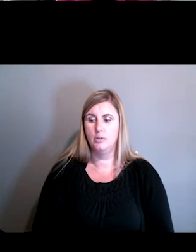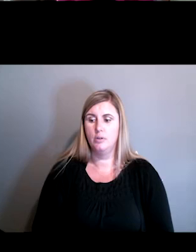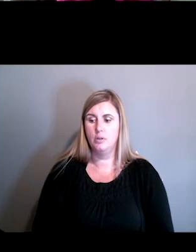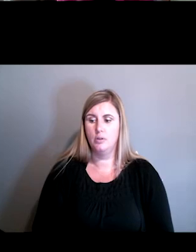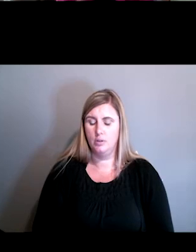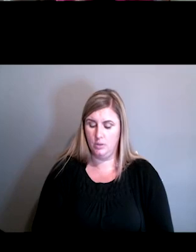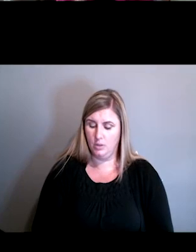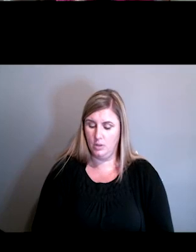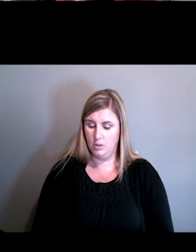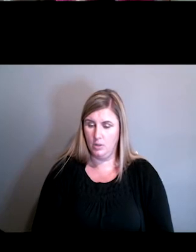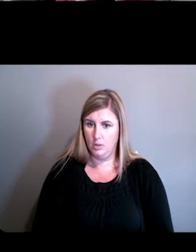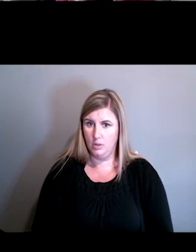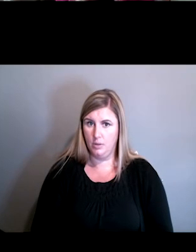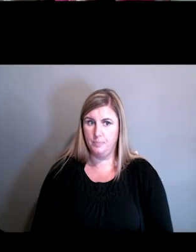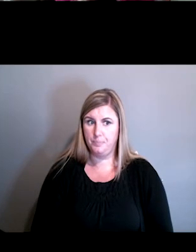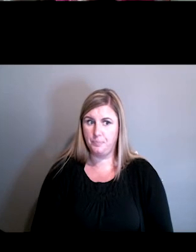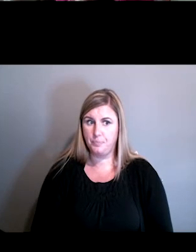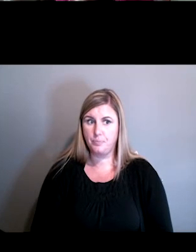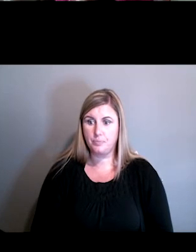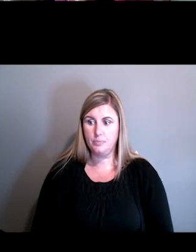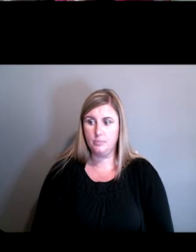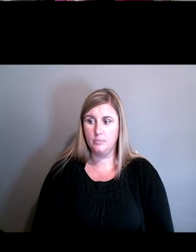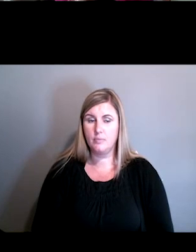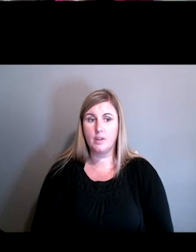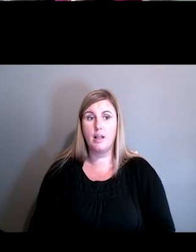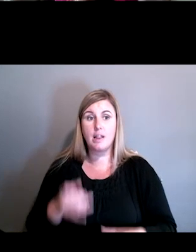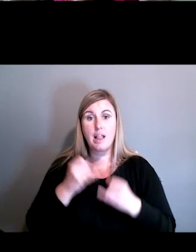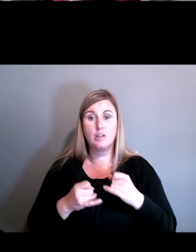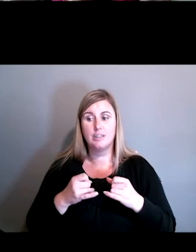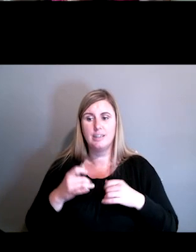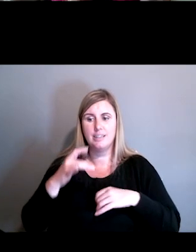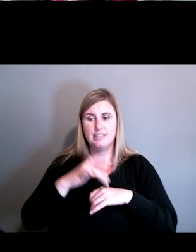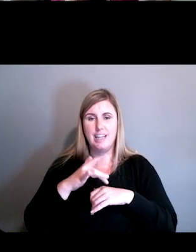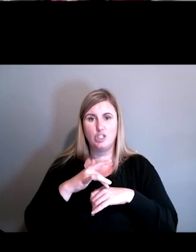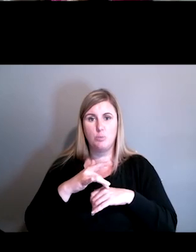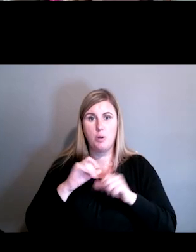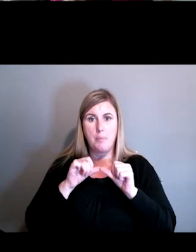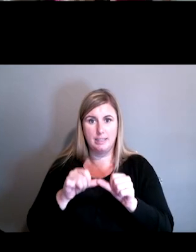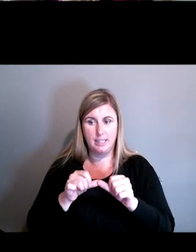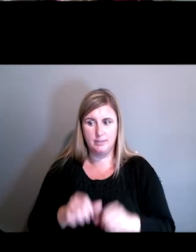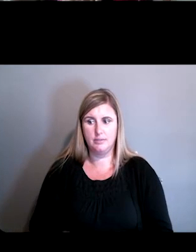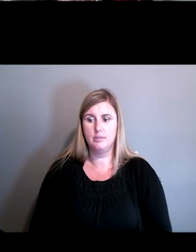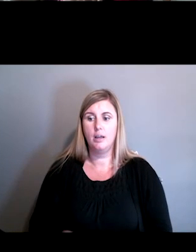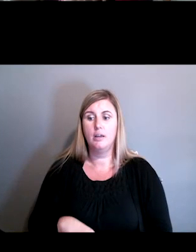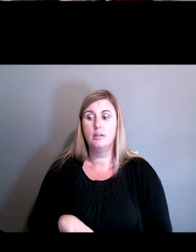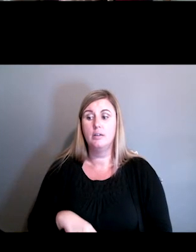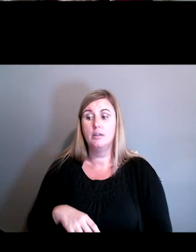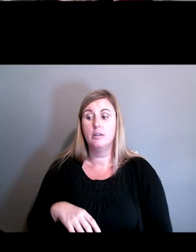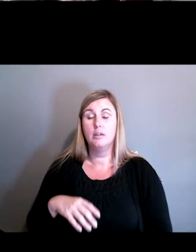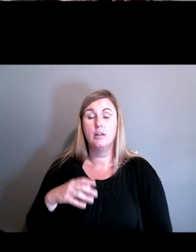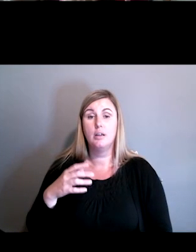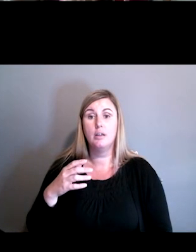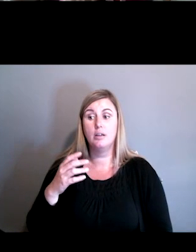And the last one is tangible maintained. And, you know, a lot of this just comes from dense opportunities of man training.